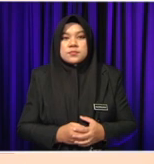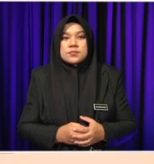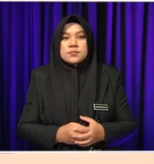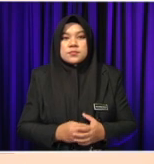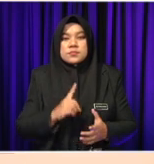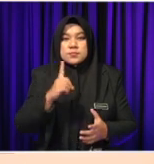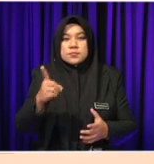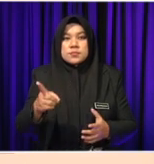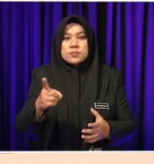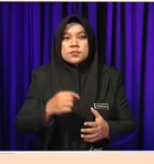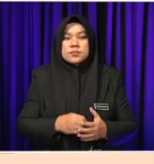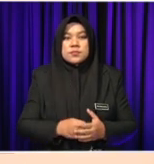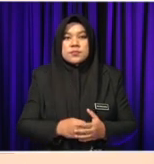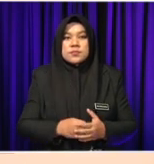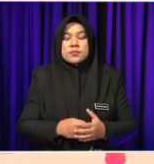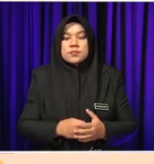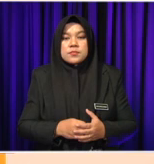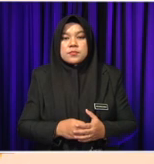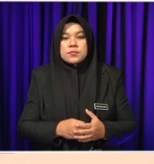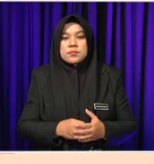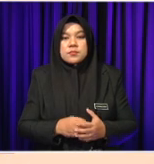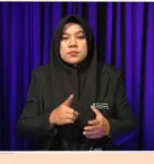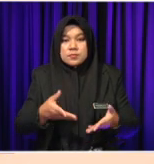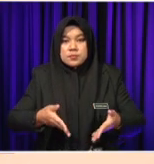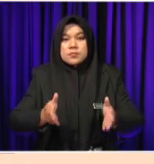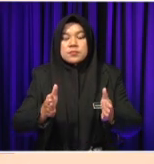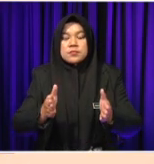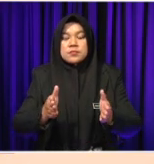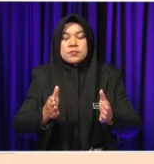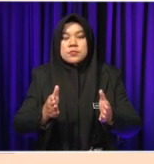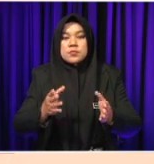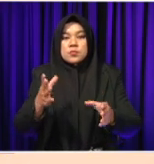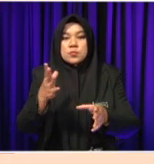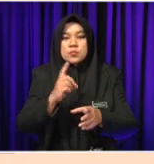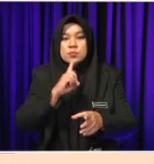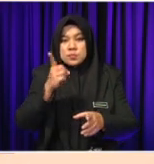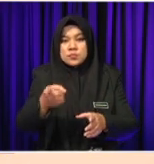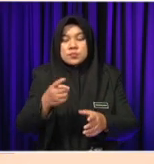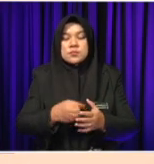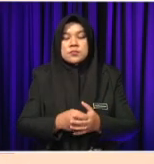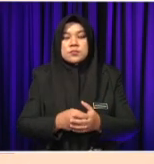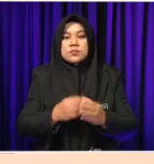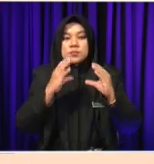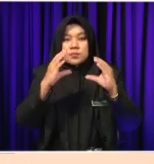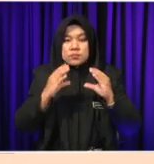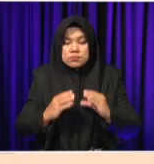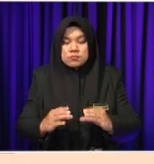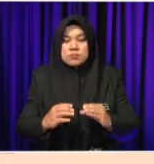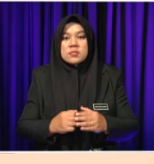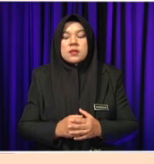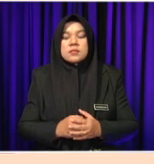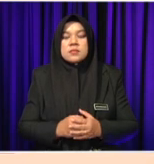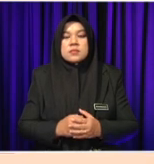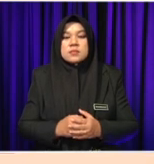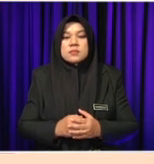There are ways to get there. There are ways to get there. Ways here meaning, Shafika, there's always means of ways